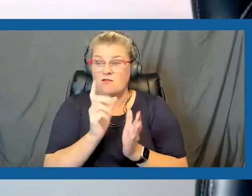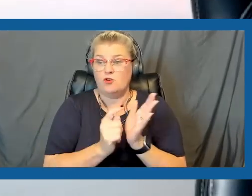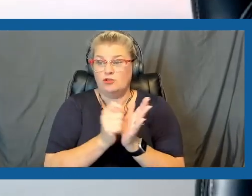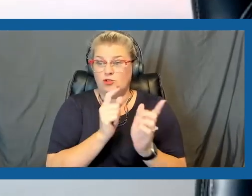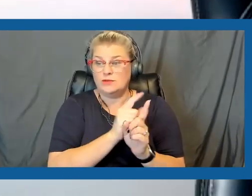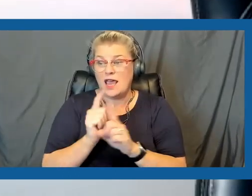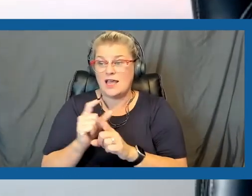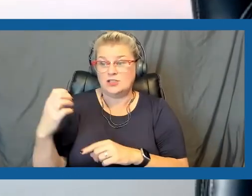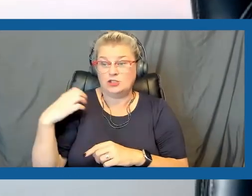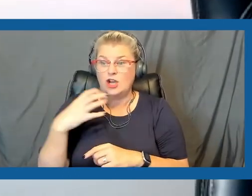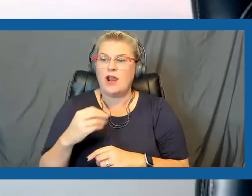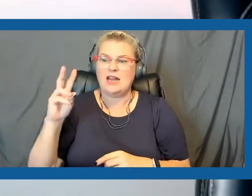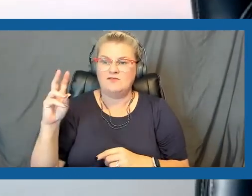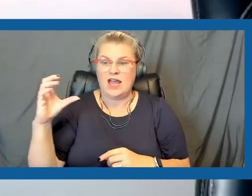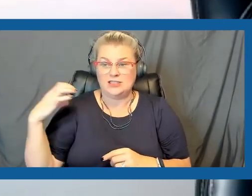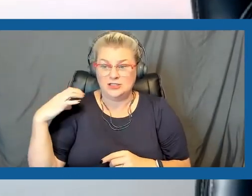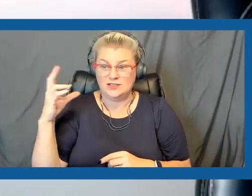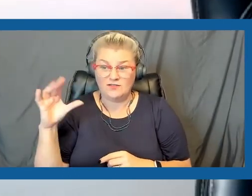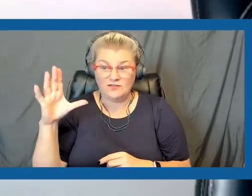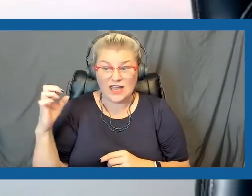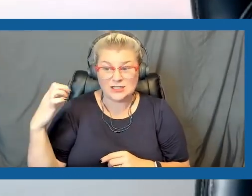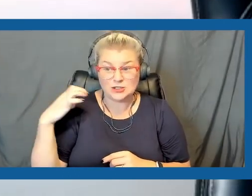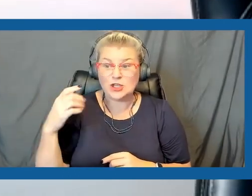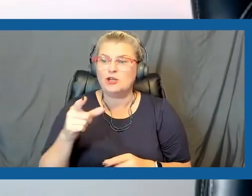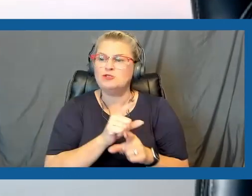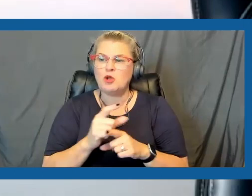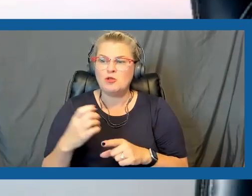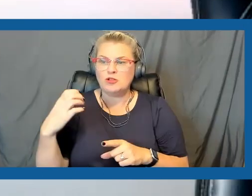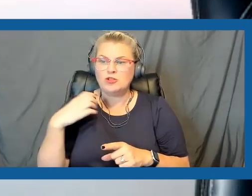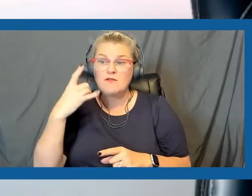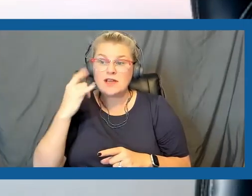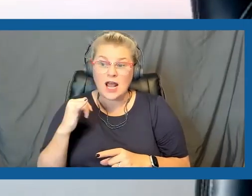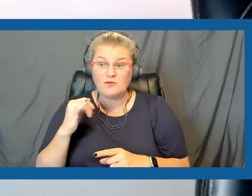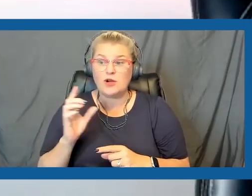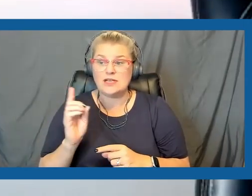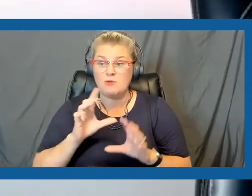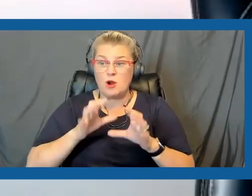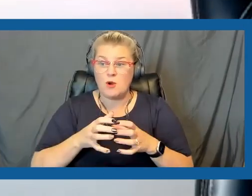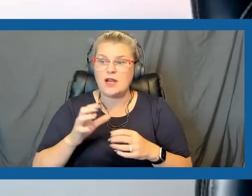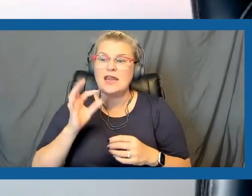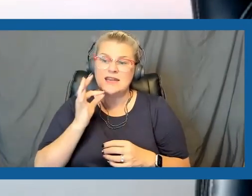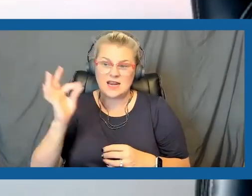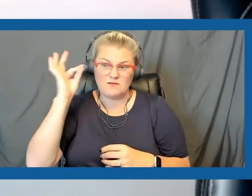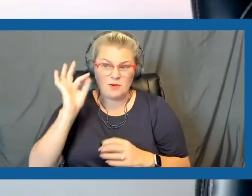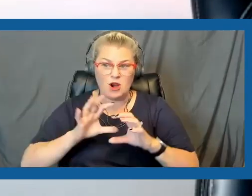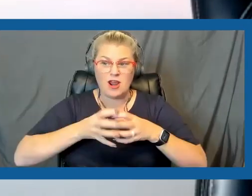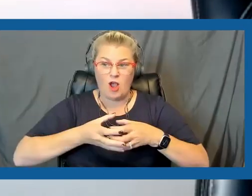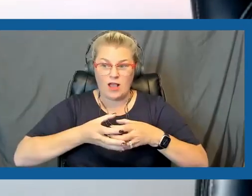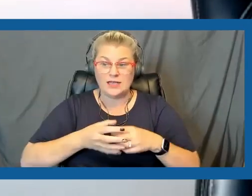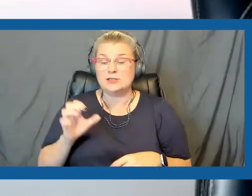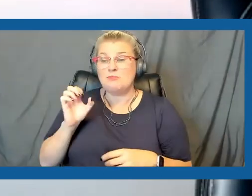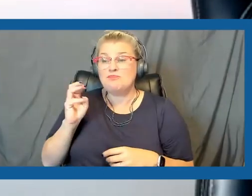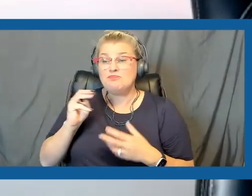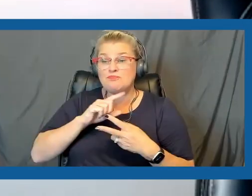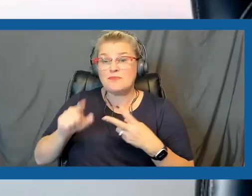chair. She is also the chair of the California Democratic Party Native American Caucus. Emma